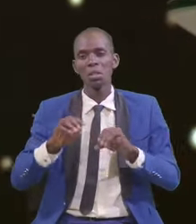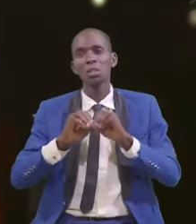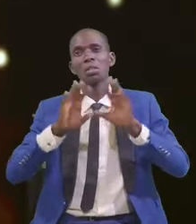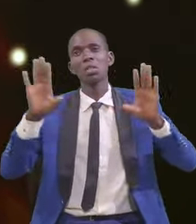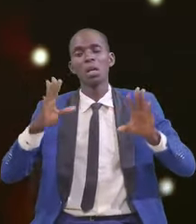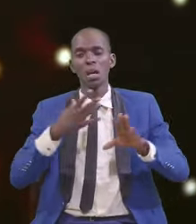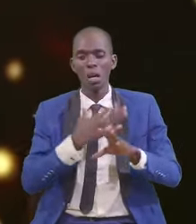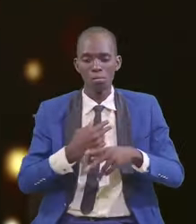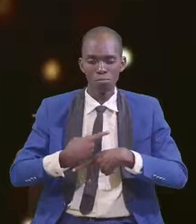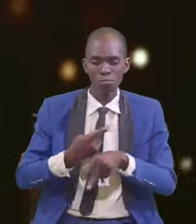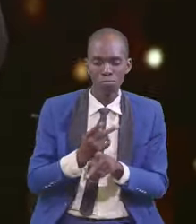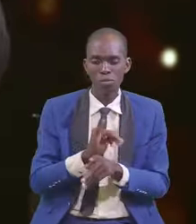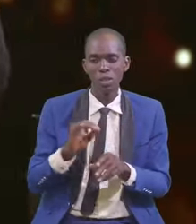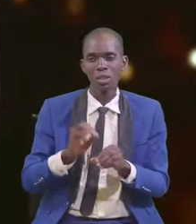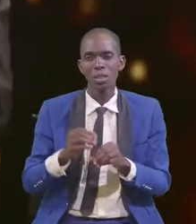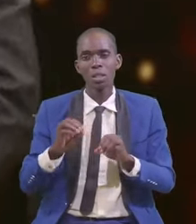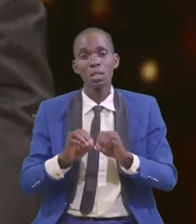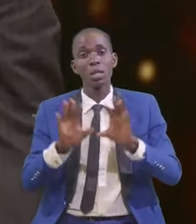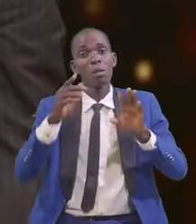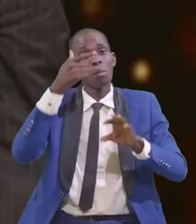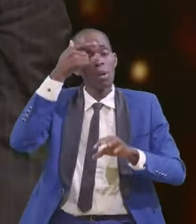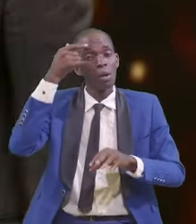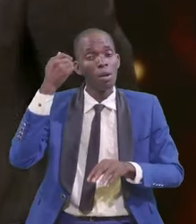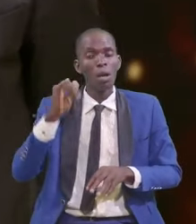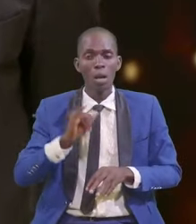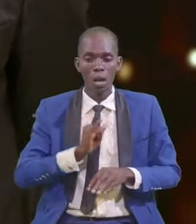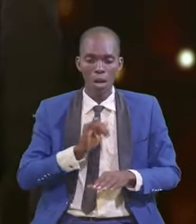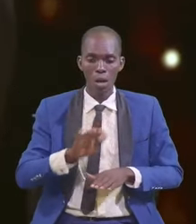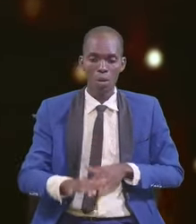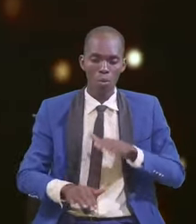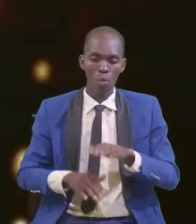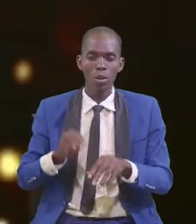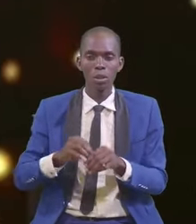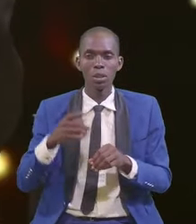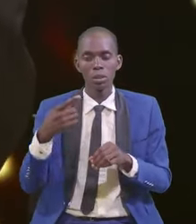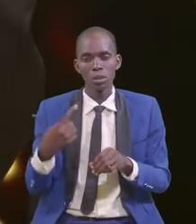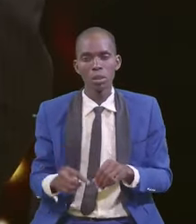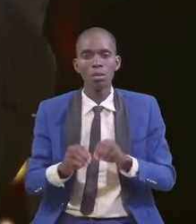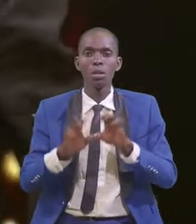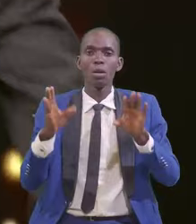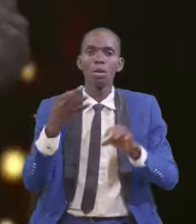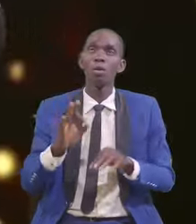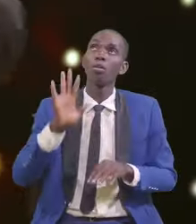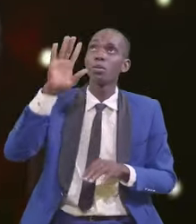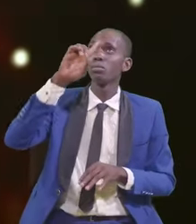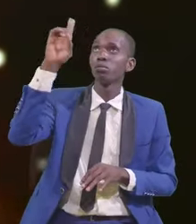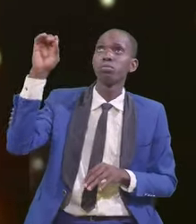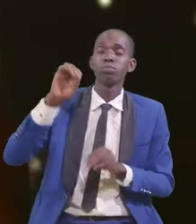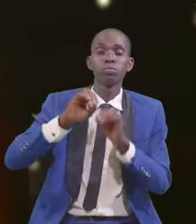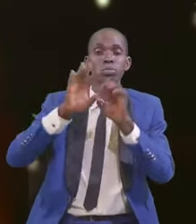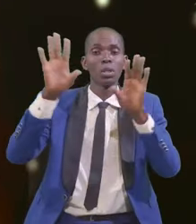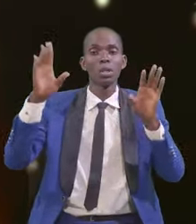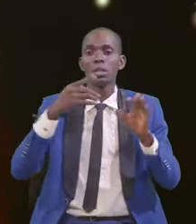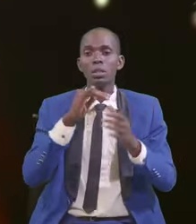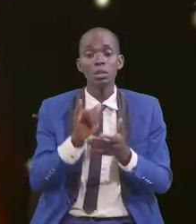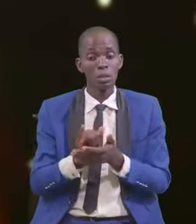producing in the light because I walk in the light of a sunshine he says I'm